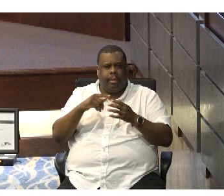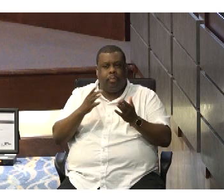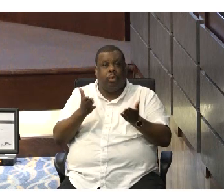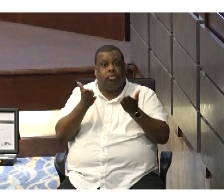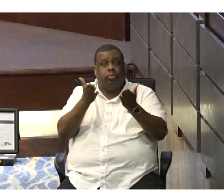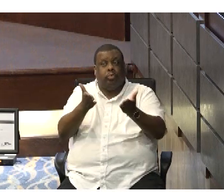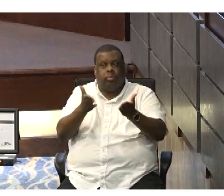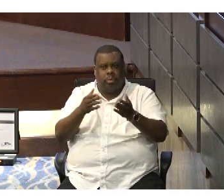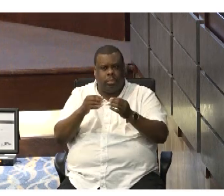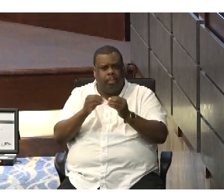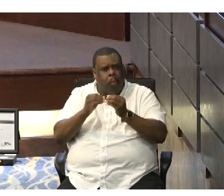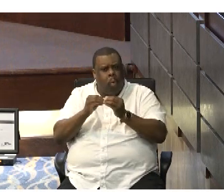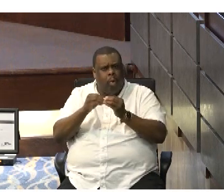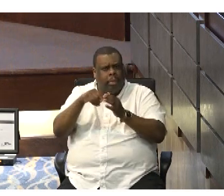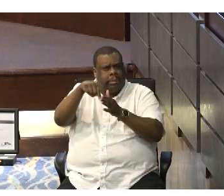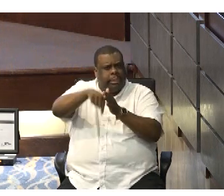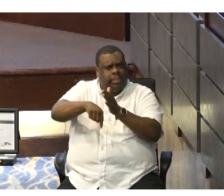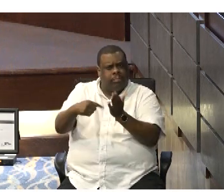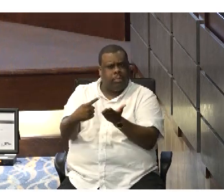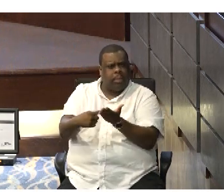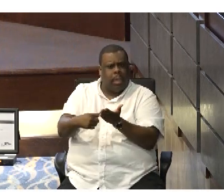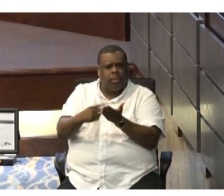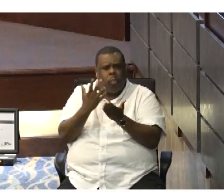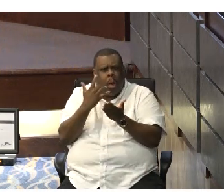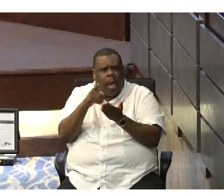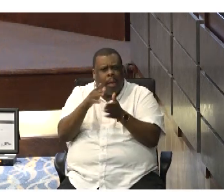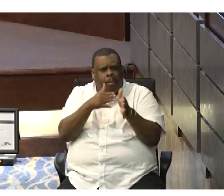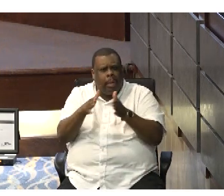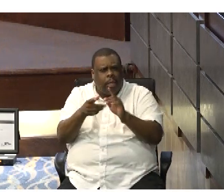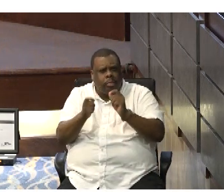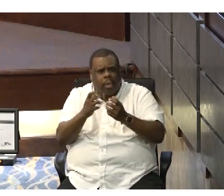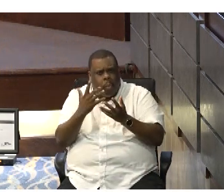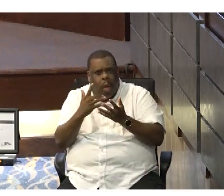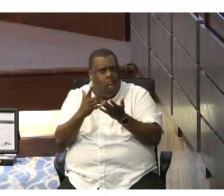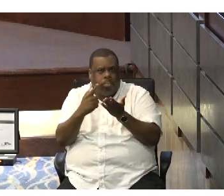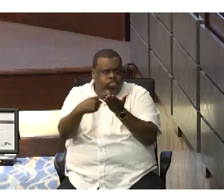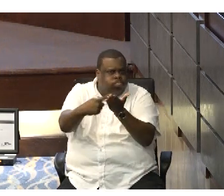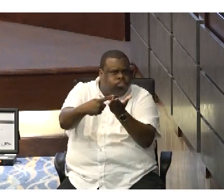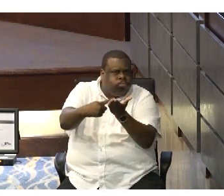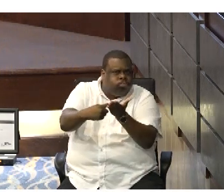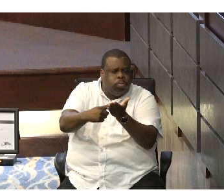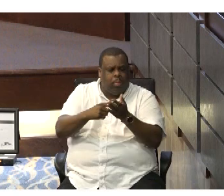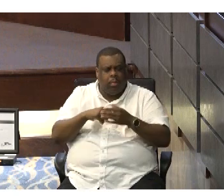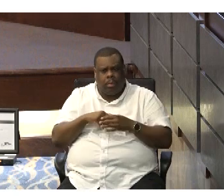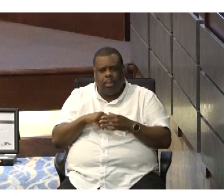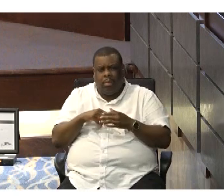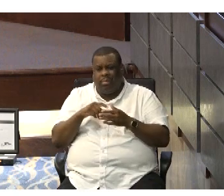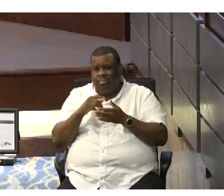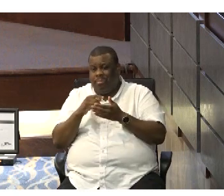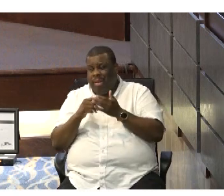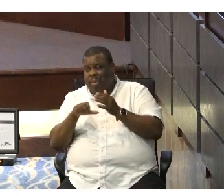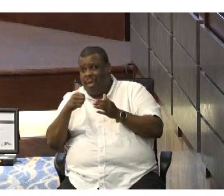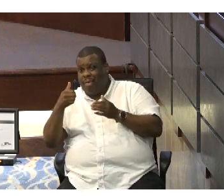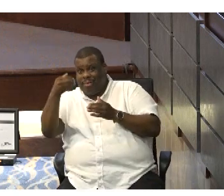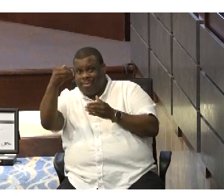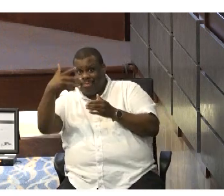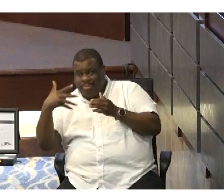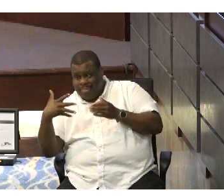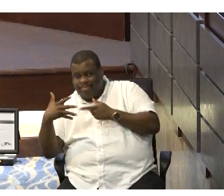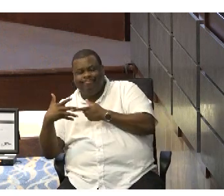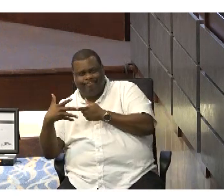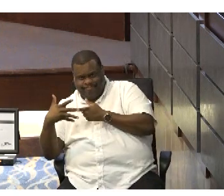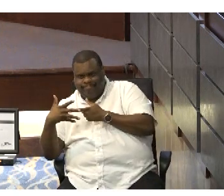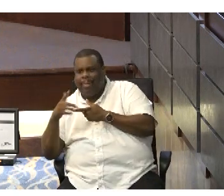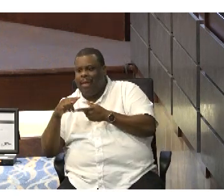in-depth discussions about what we changed and why we changed it. And we may actually make some more adjustments depending on feedback